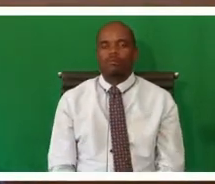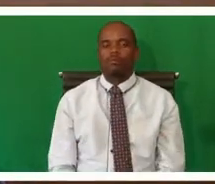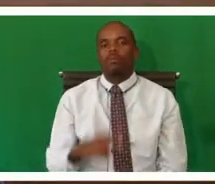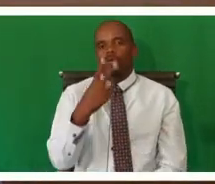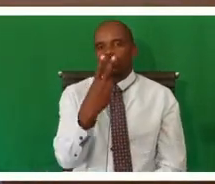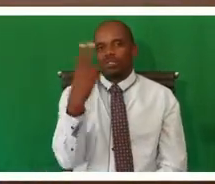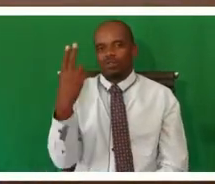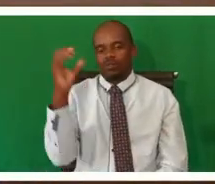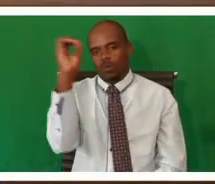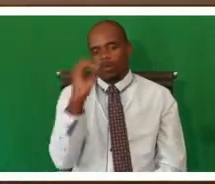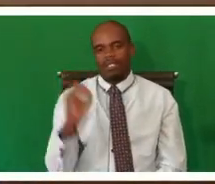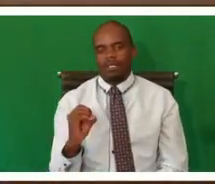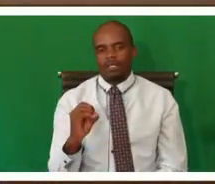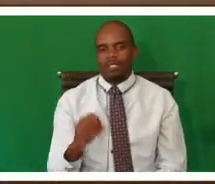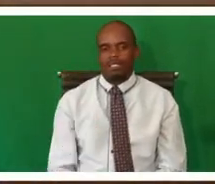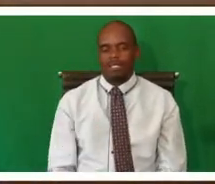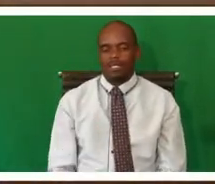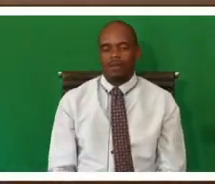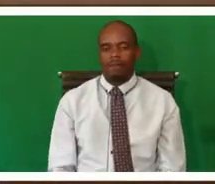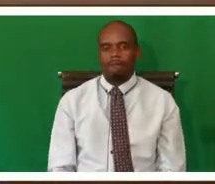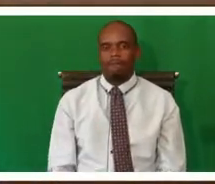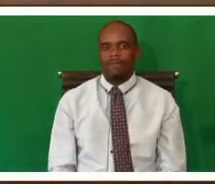22% youth owned,